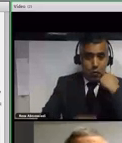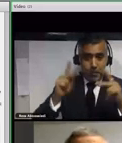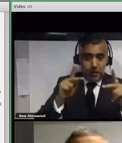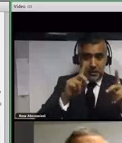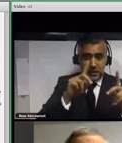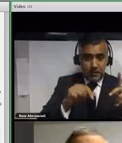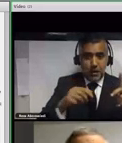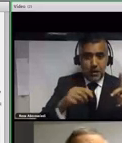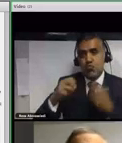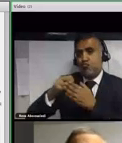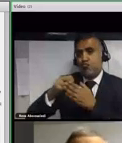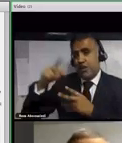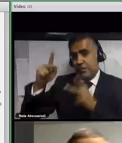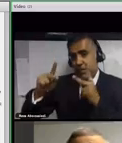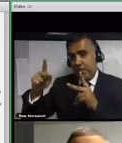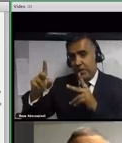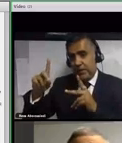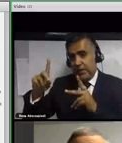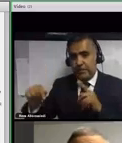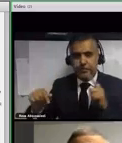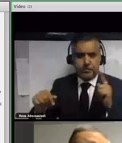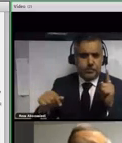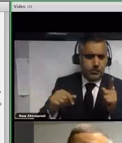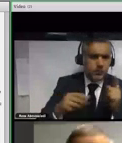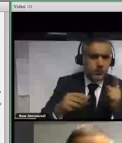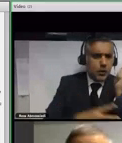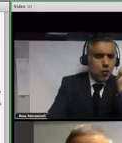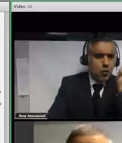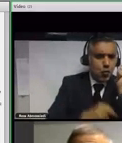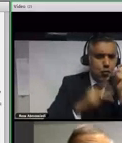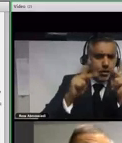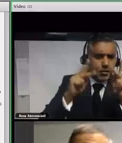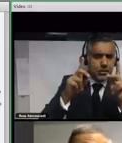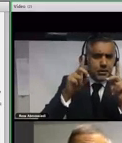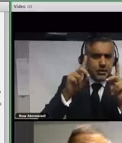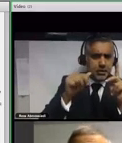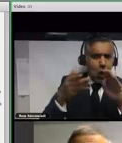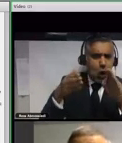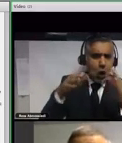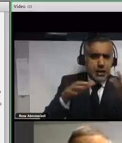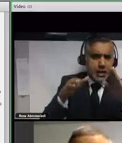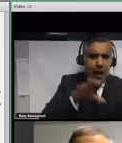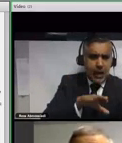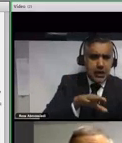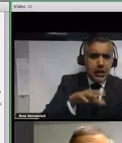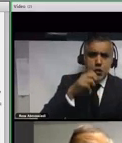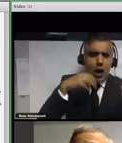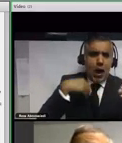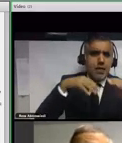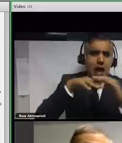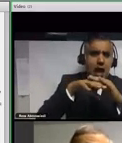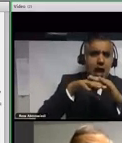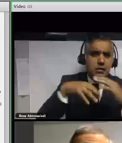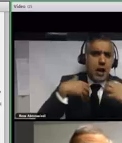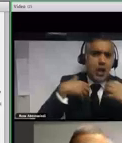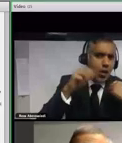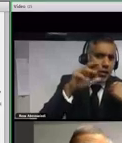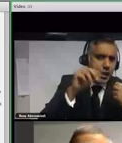with disabilities, if the poor people with disabilities are dying because they don't have access to health care, they're